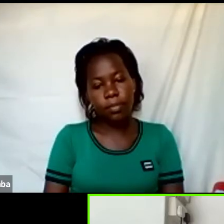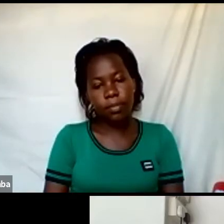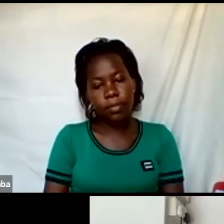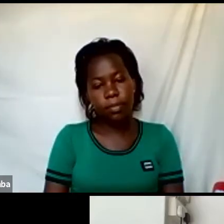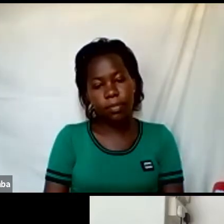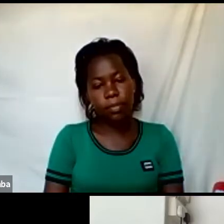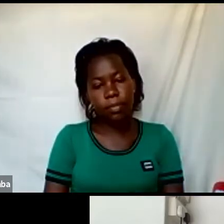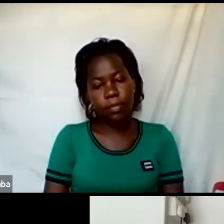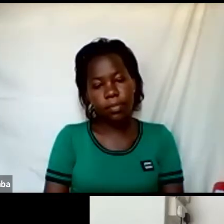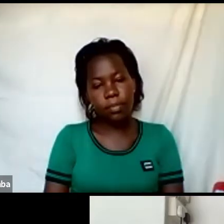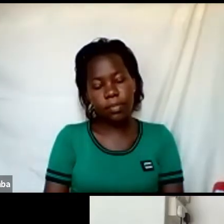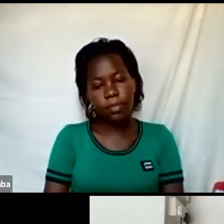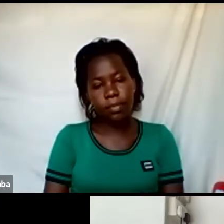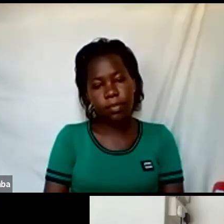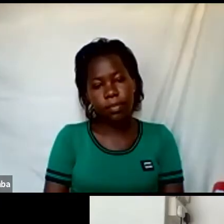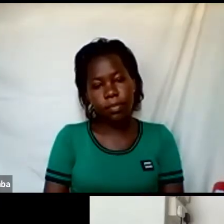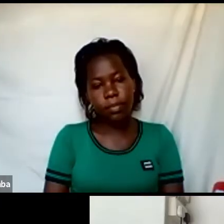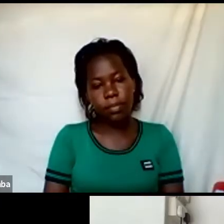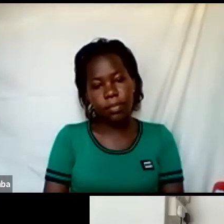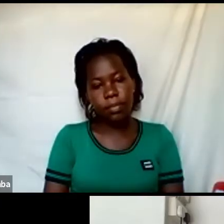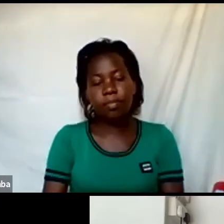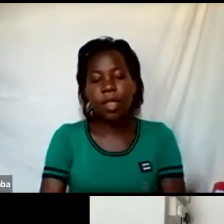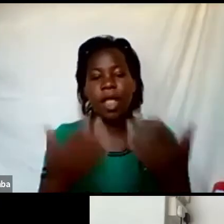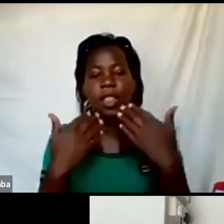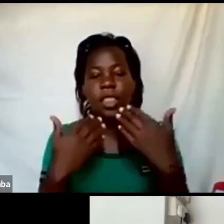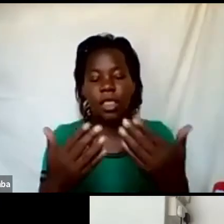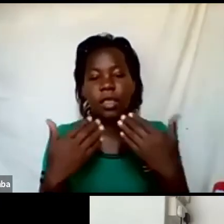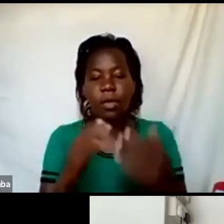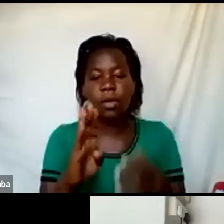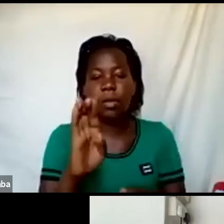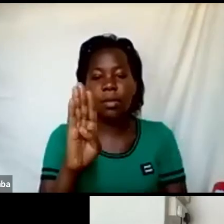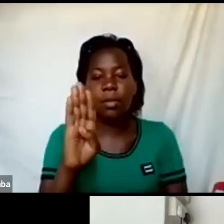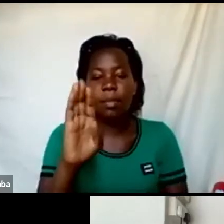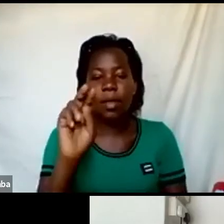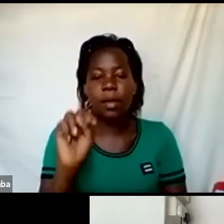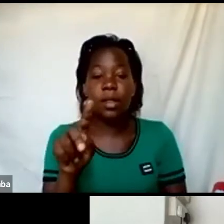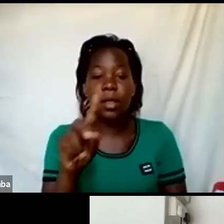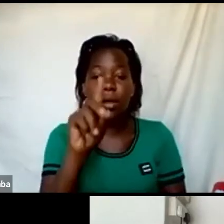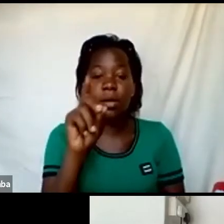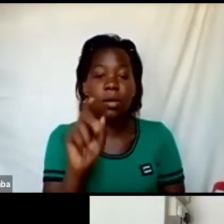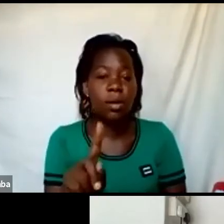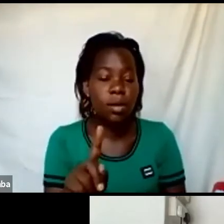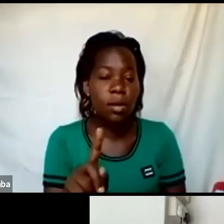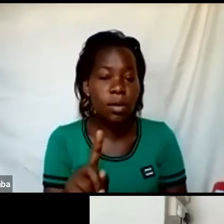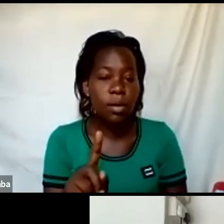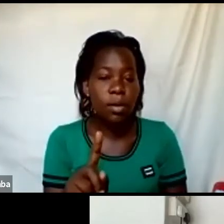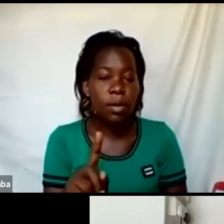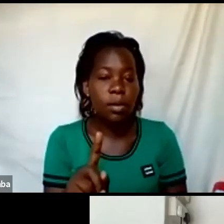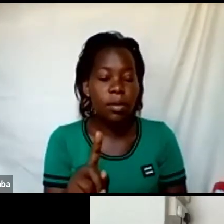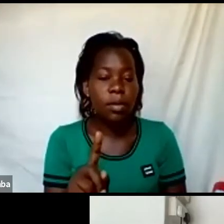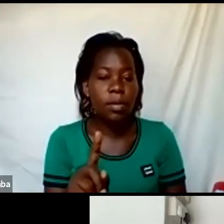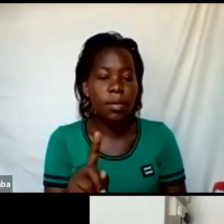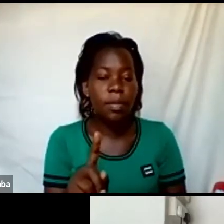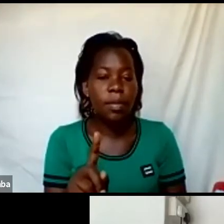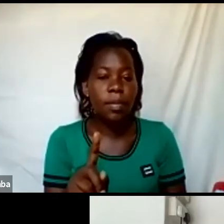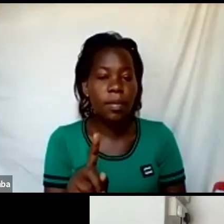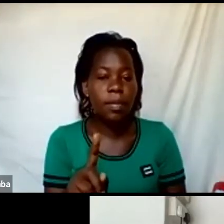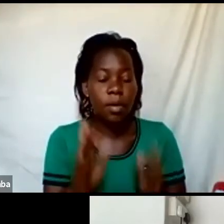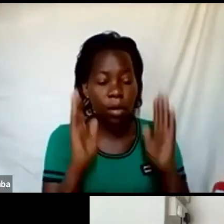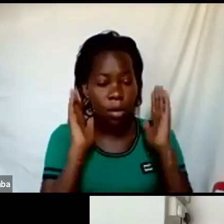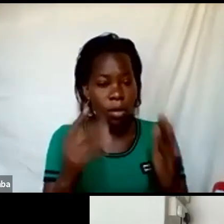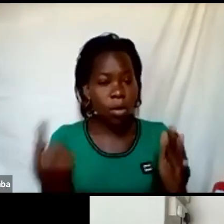Oh, yes. Thank you very much, Ben. That question is not only trouble that young people starting